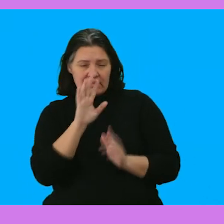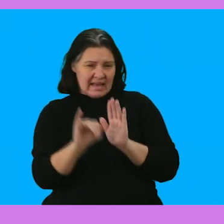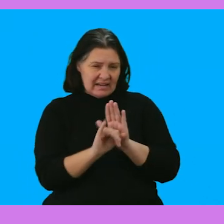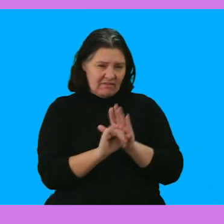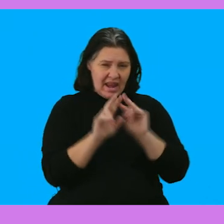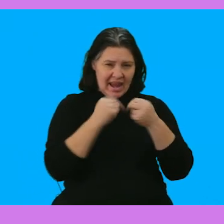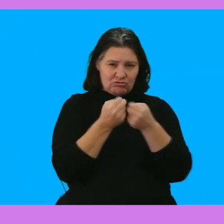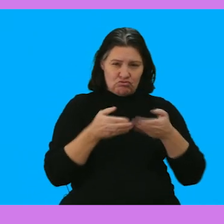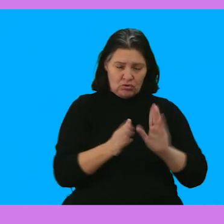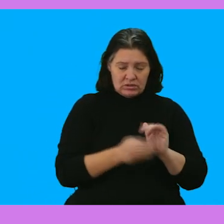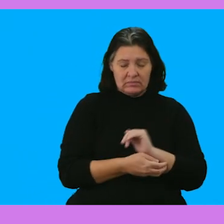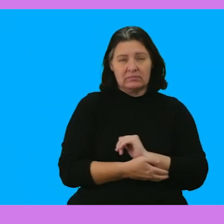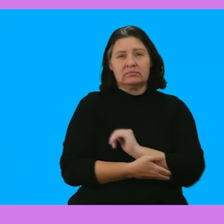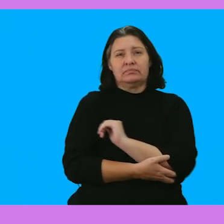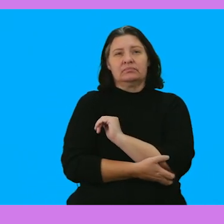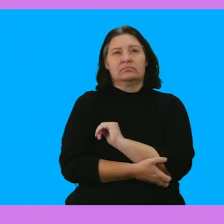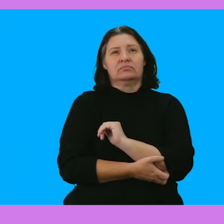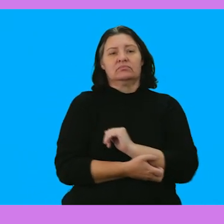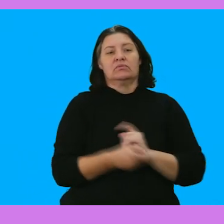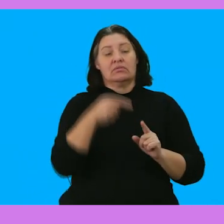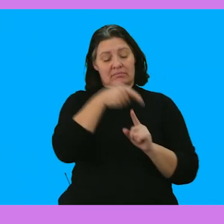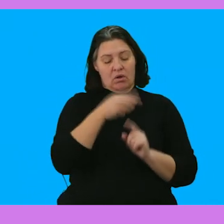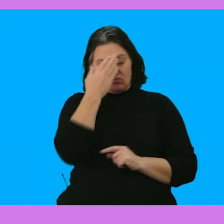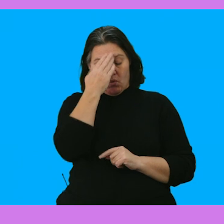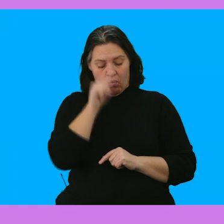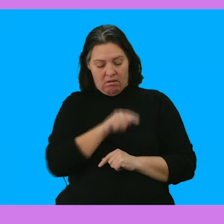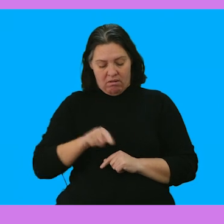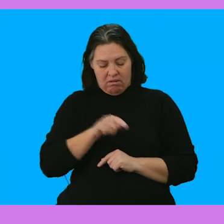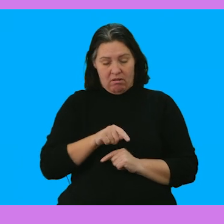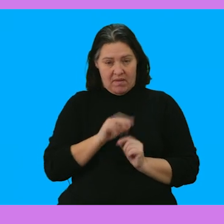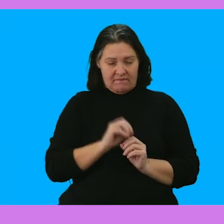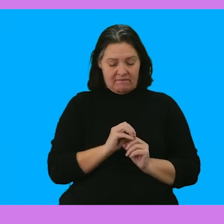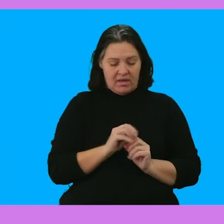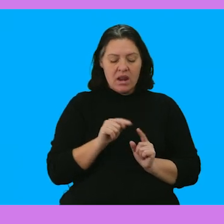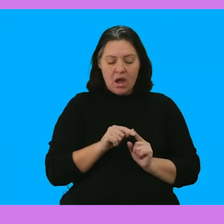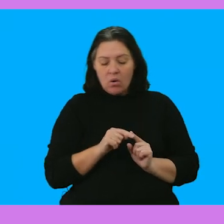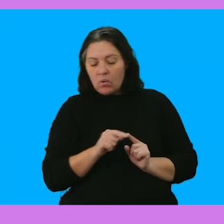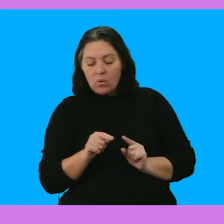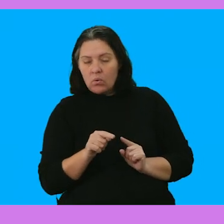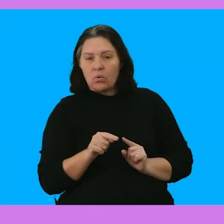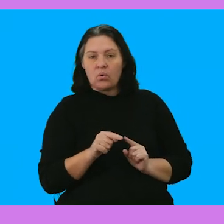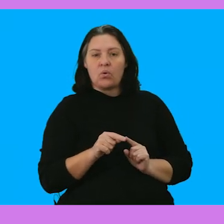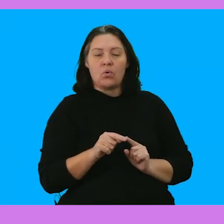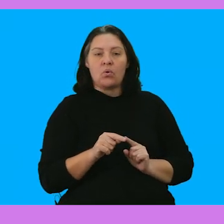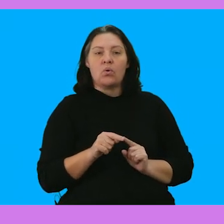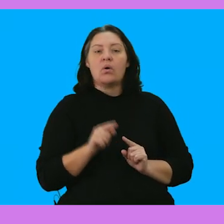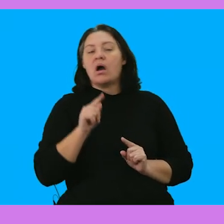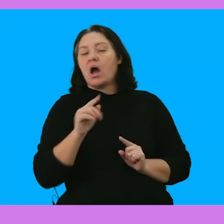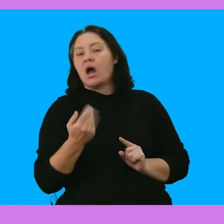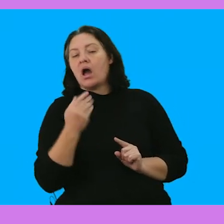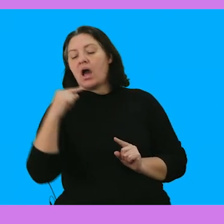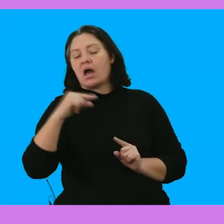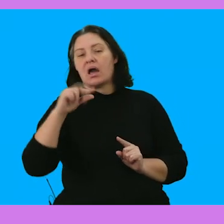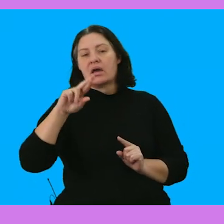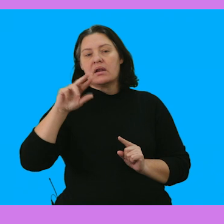the national roads. Now, we already know that Hermanus is situated here. Now we need to find the new place, which